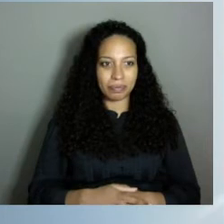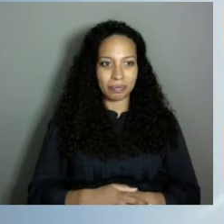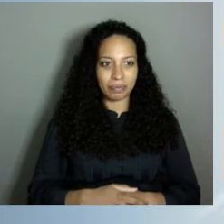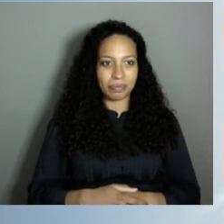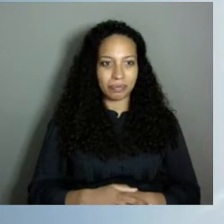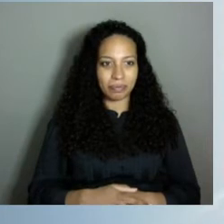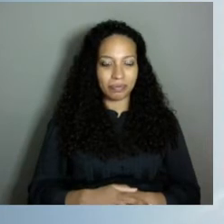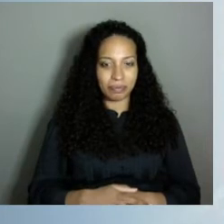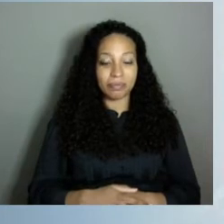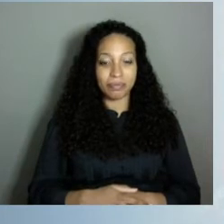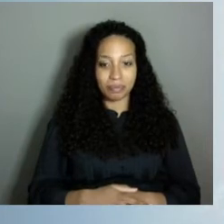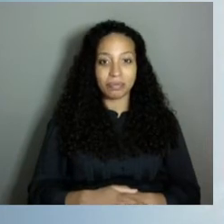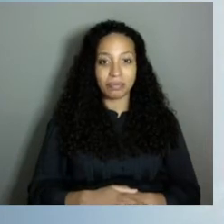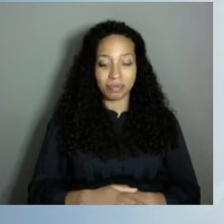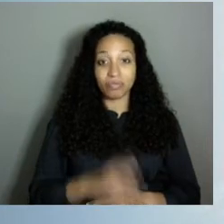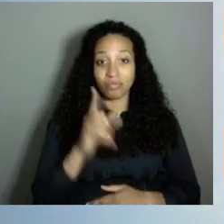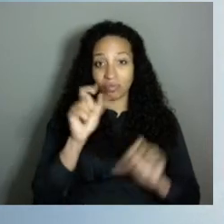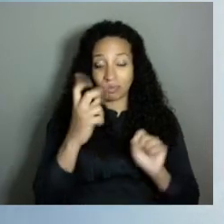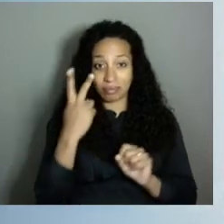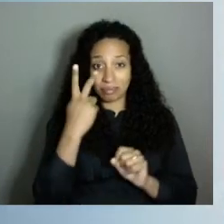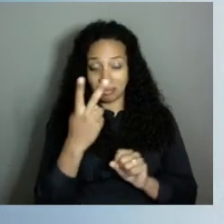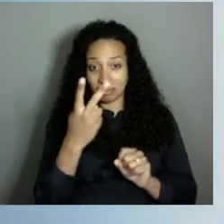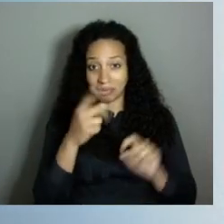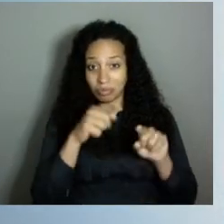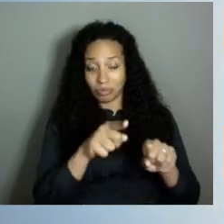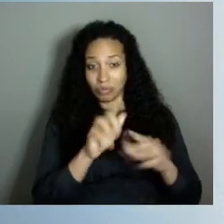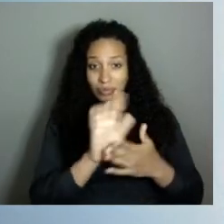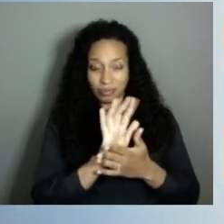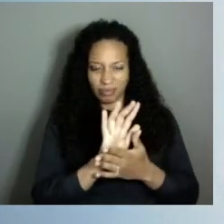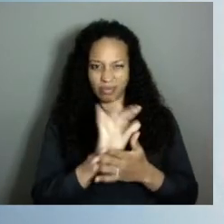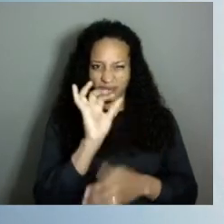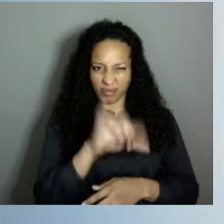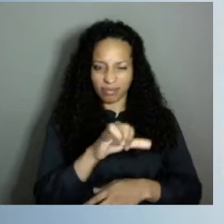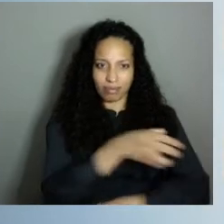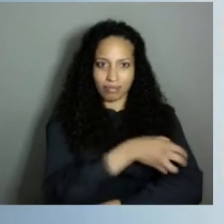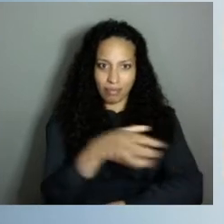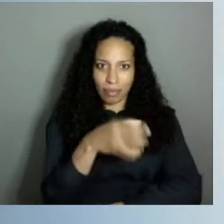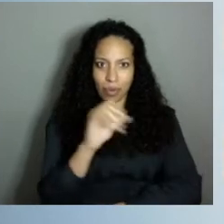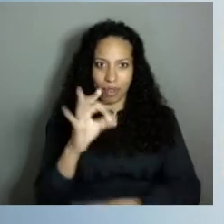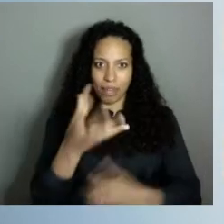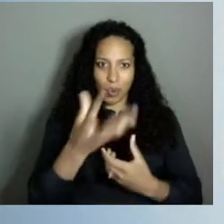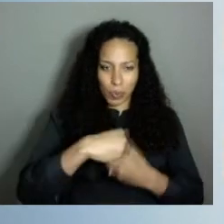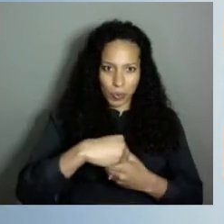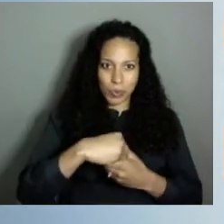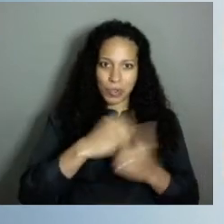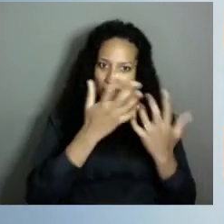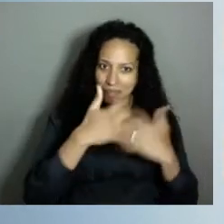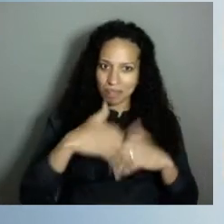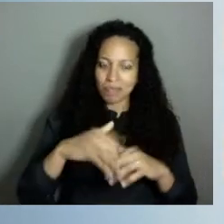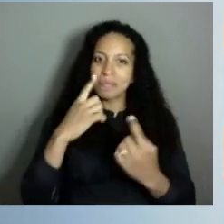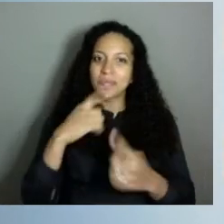As you can see through the video, this is the power of inclusion playing out in